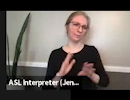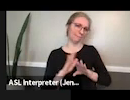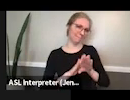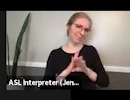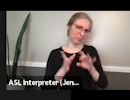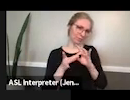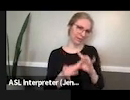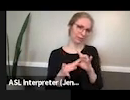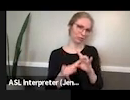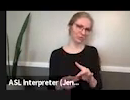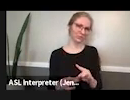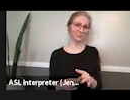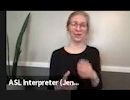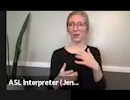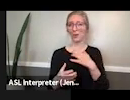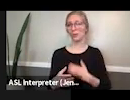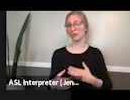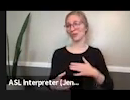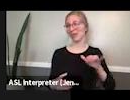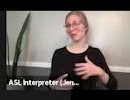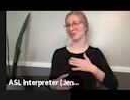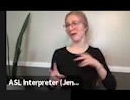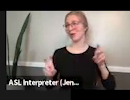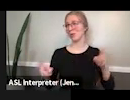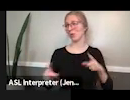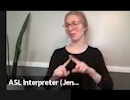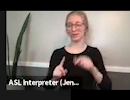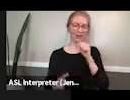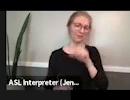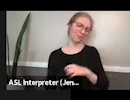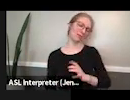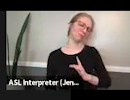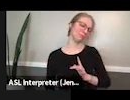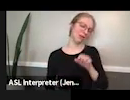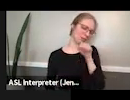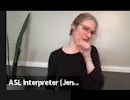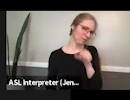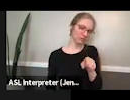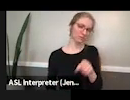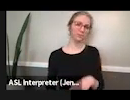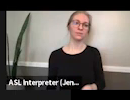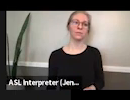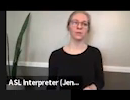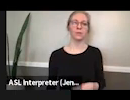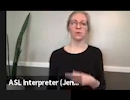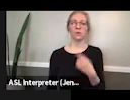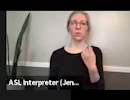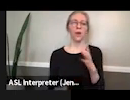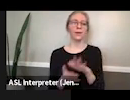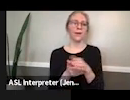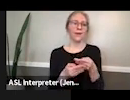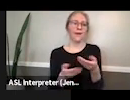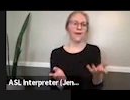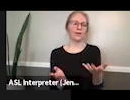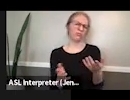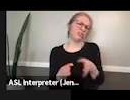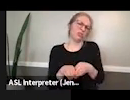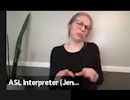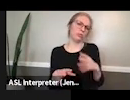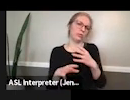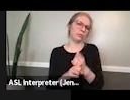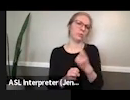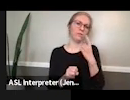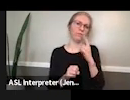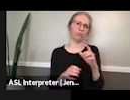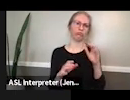my phrase. It's not, but I love it. One of the handouts I provided for you is a general summary of child-guided